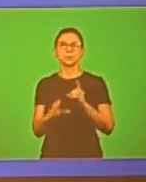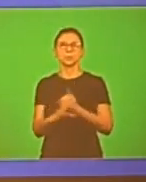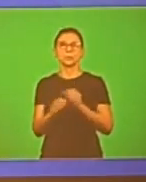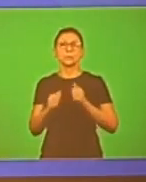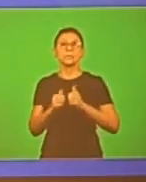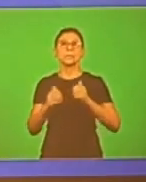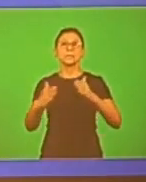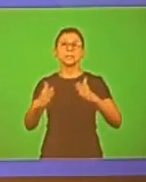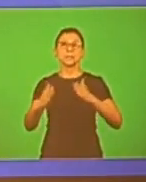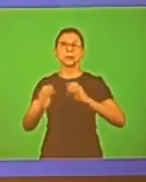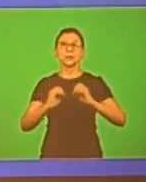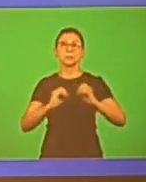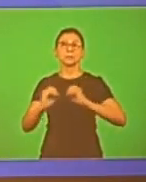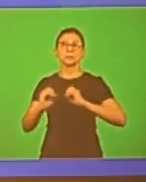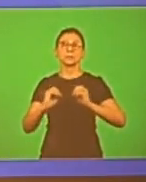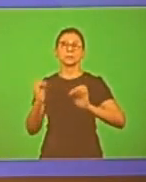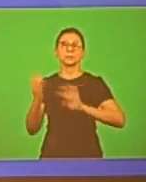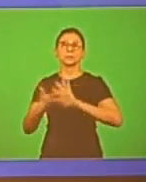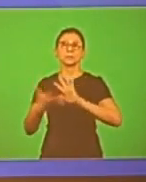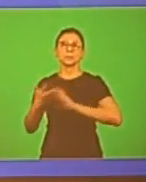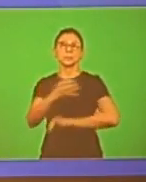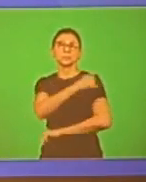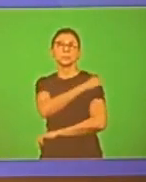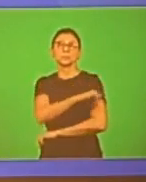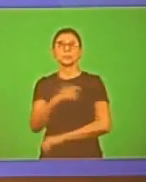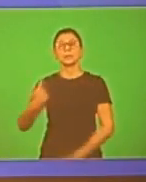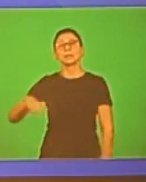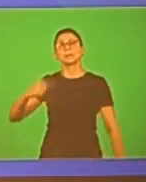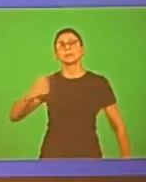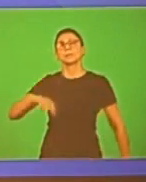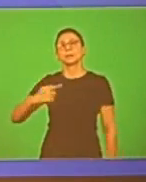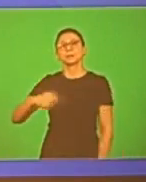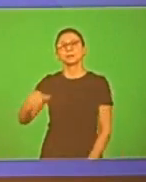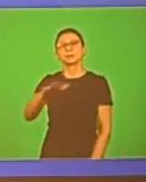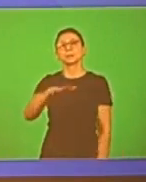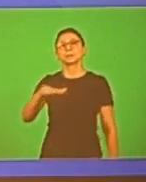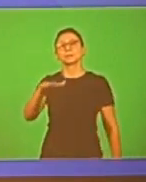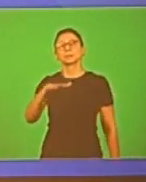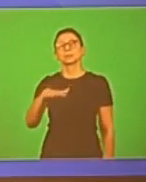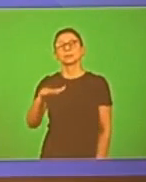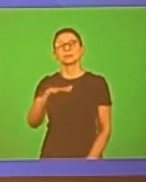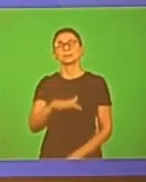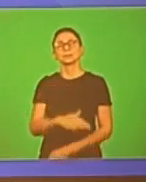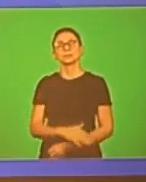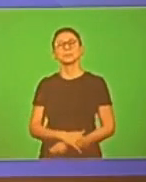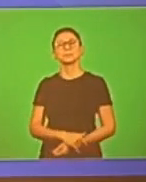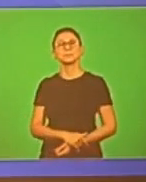Also in Queimados, Rio de Janeiro.